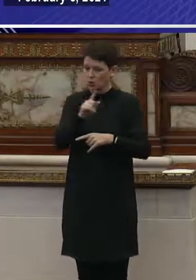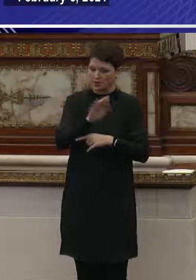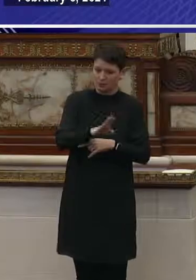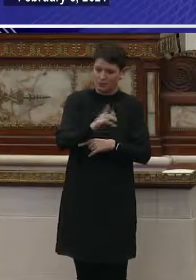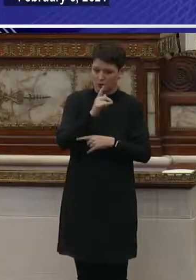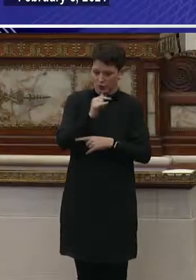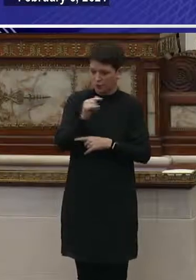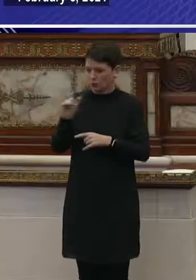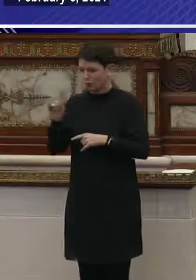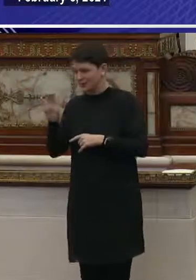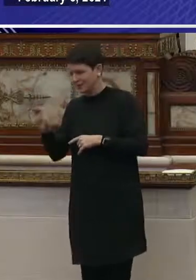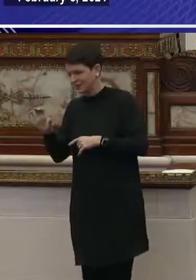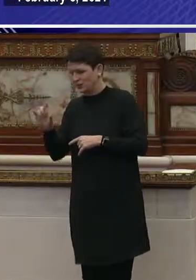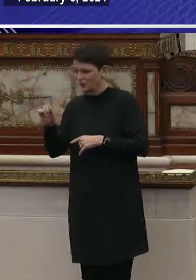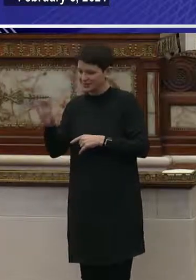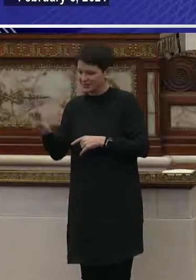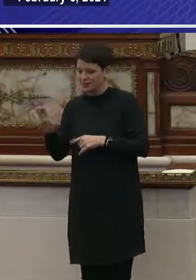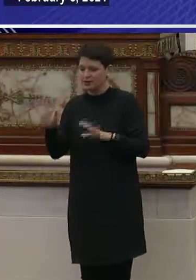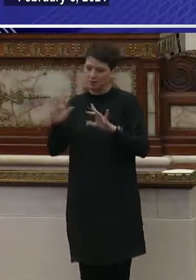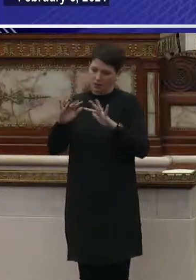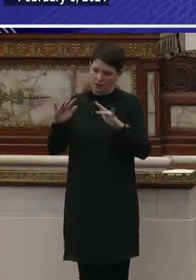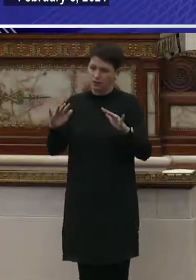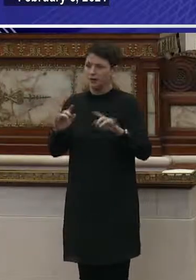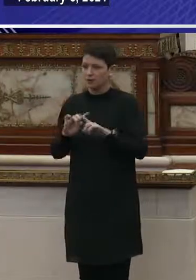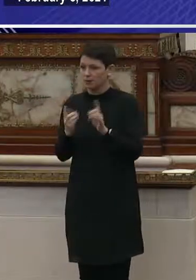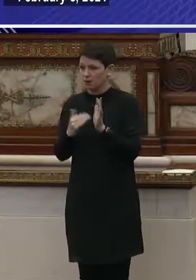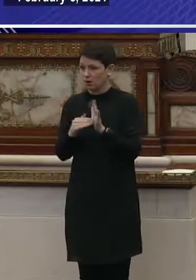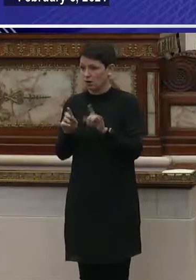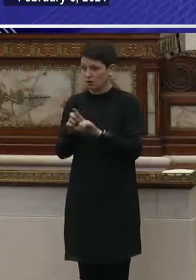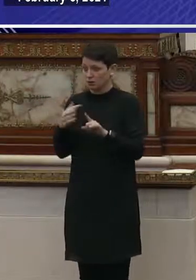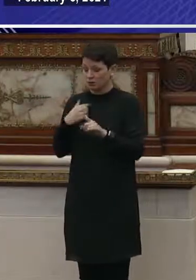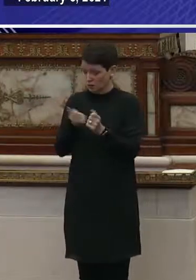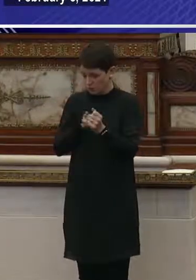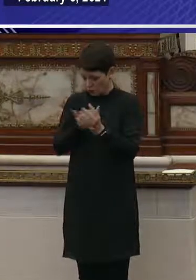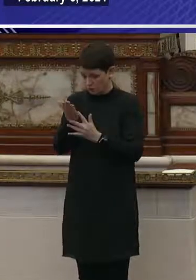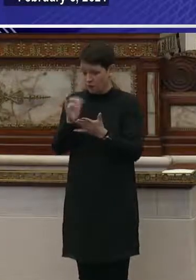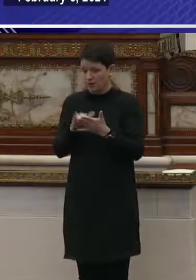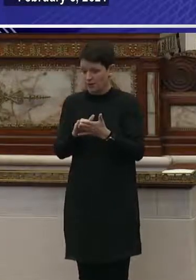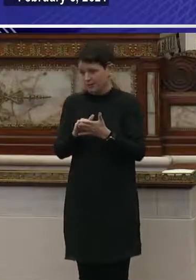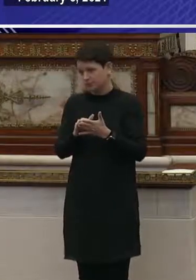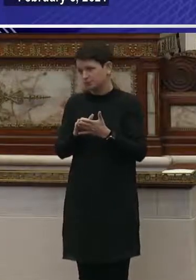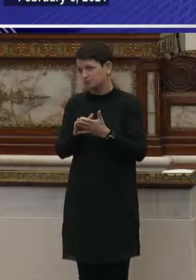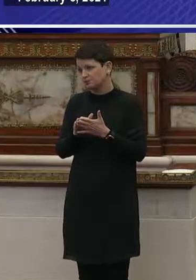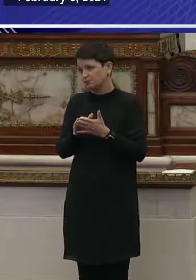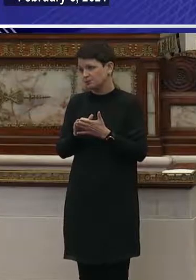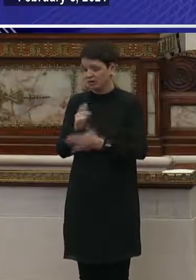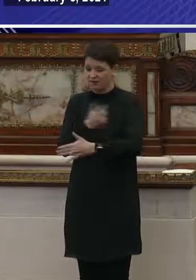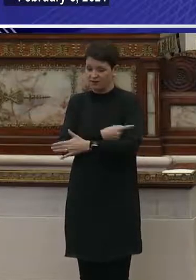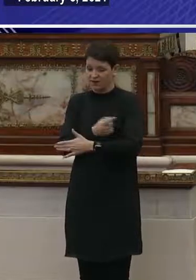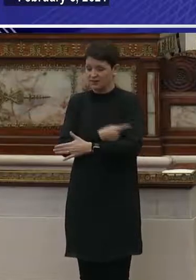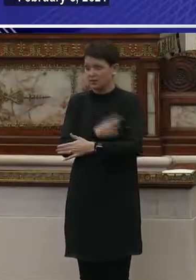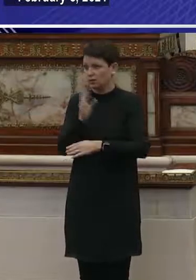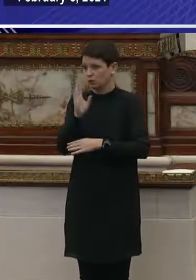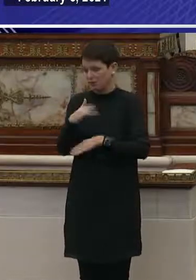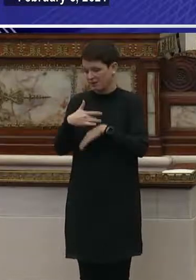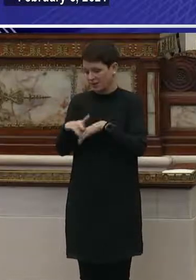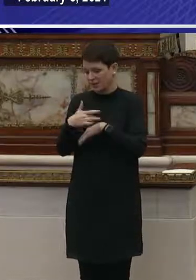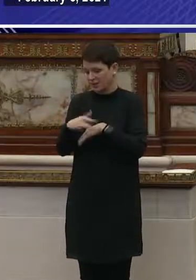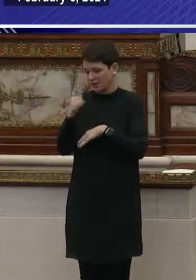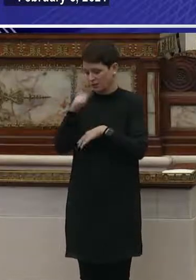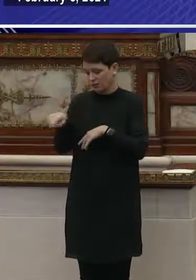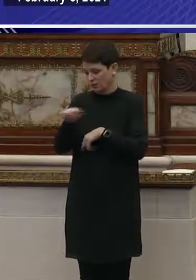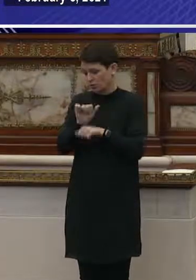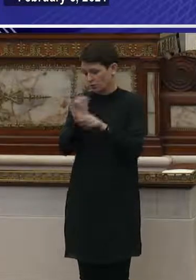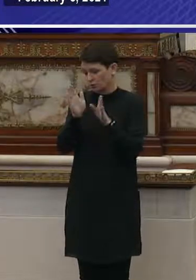and where they are, and who's in 1C and where they are. And as we work through them, vaccine will be made available to those